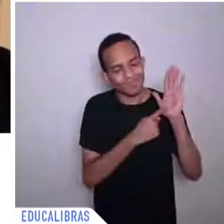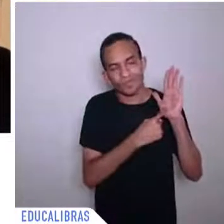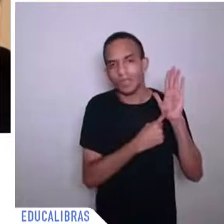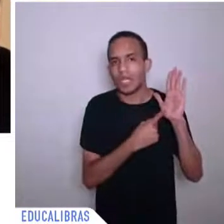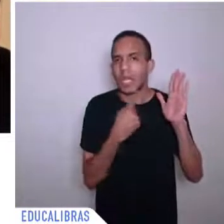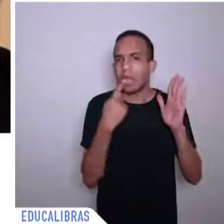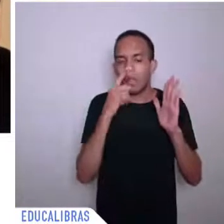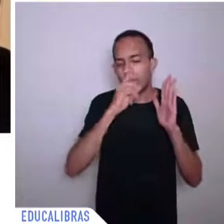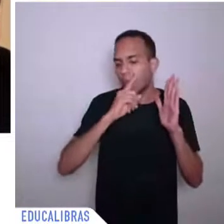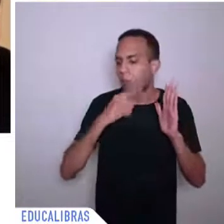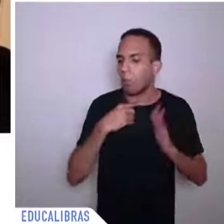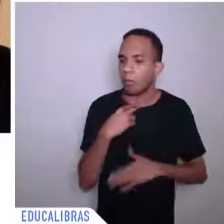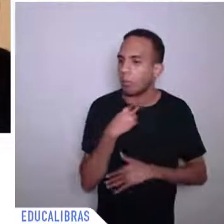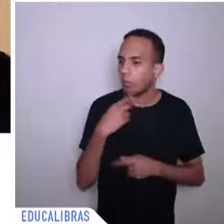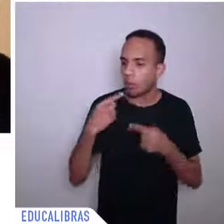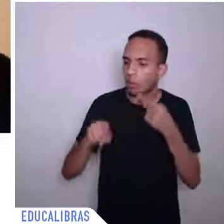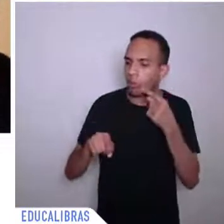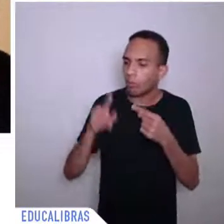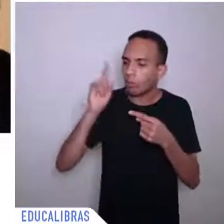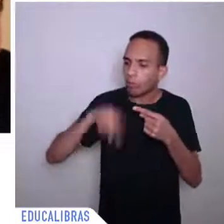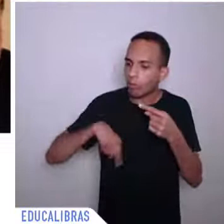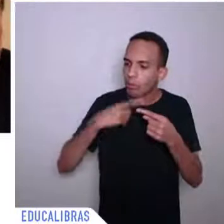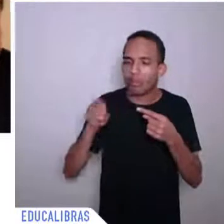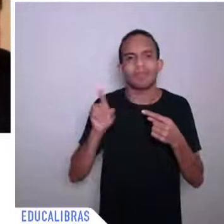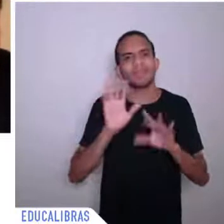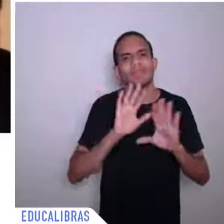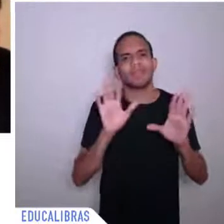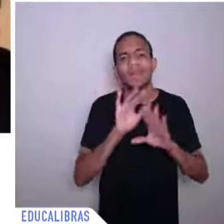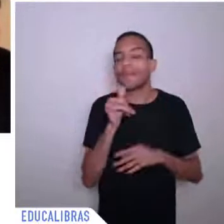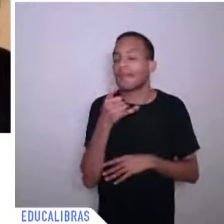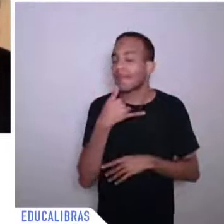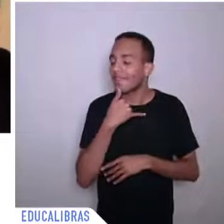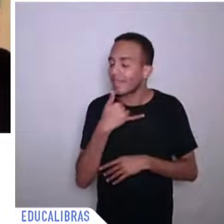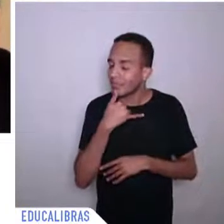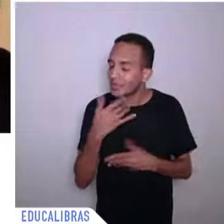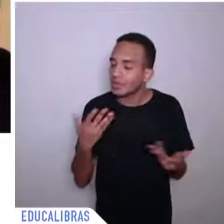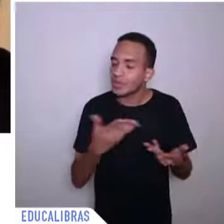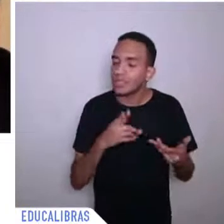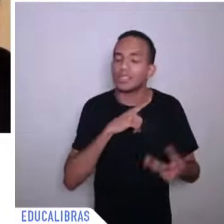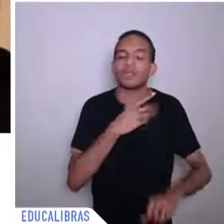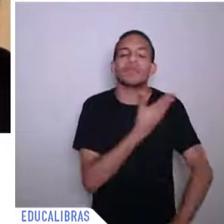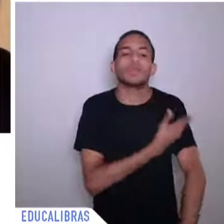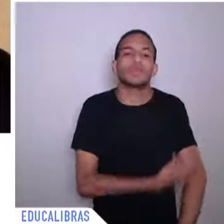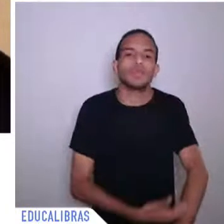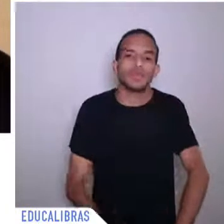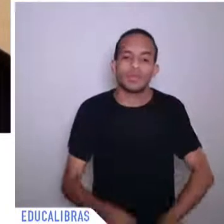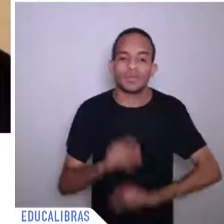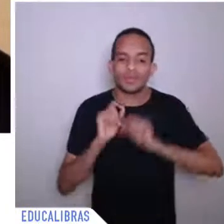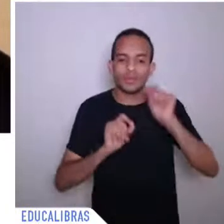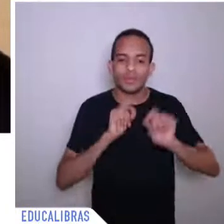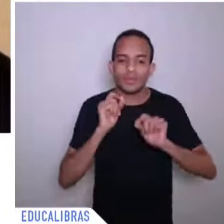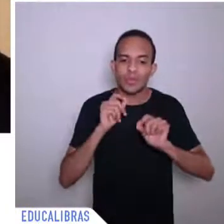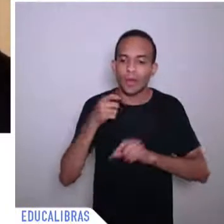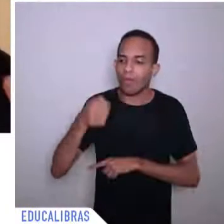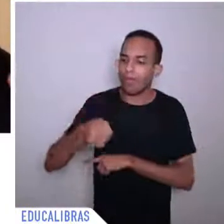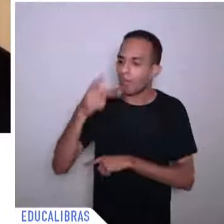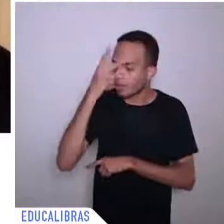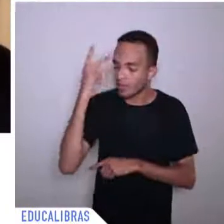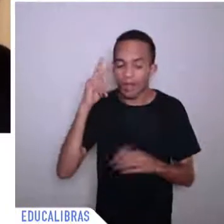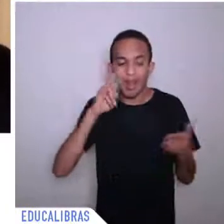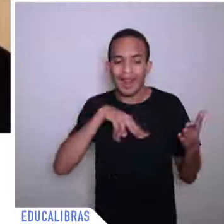that. And you cannot just say it is just forbidden or bad. Unfortunately, we still have the